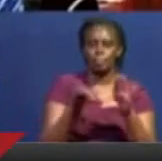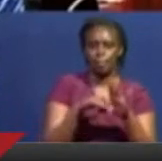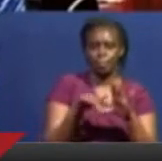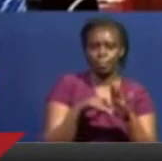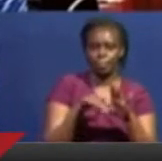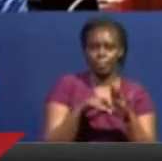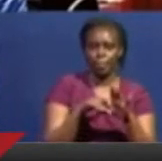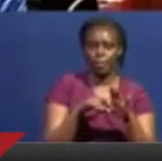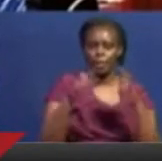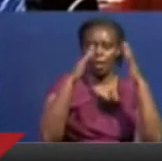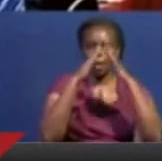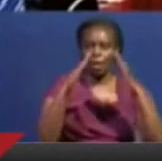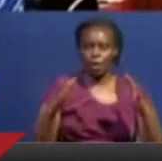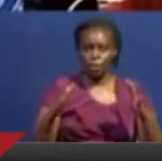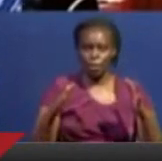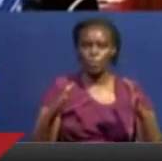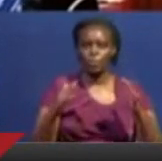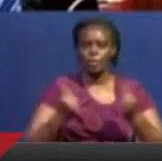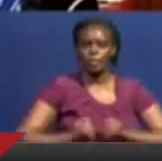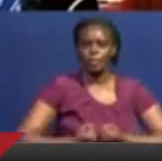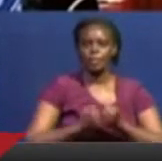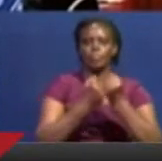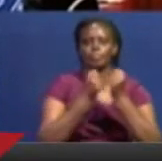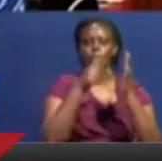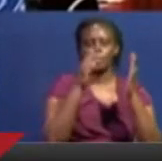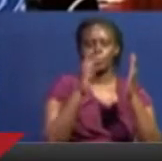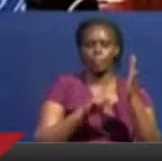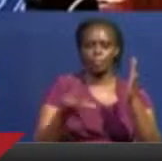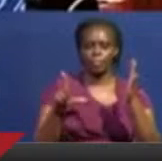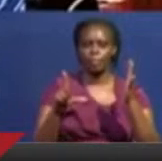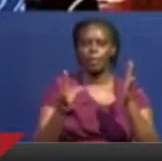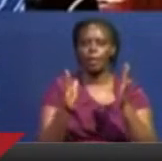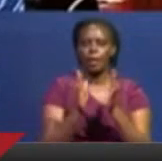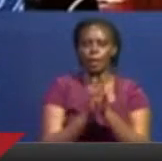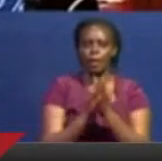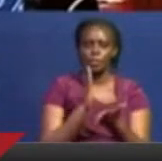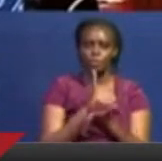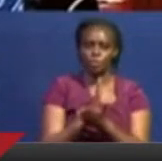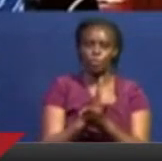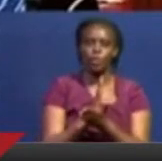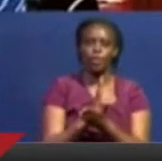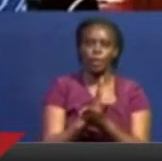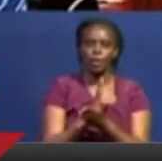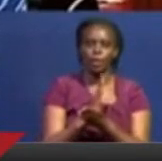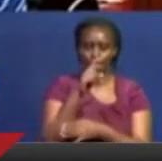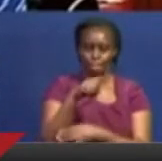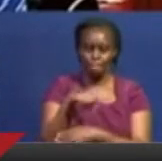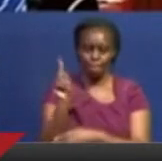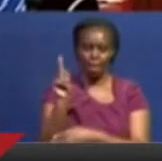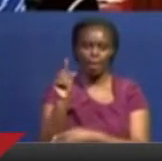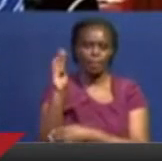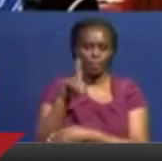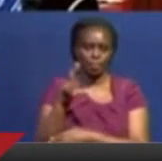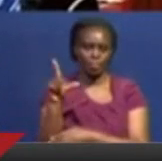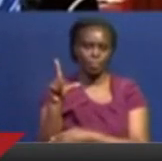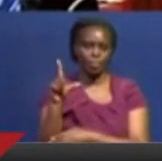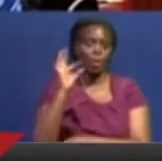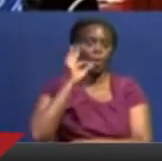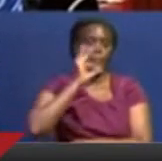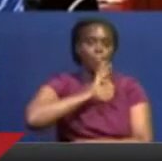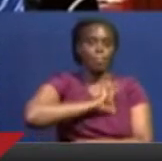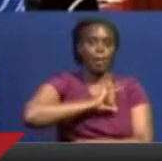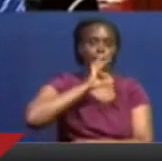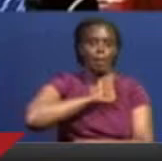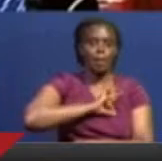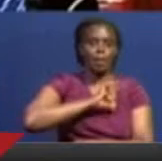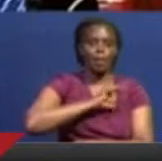members of this House to support this bill and ensure swift passage for the benefit